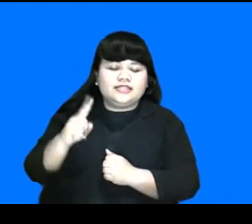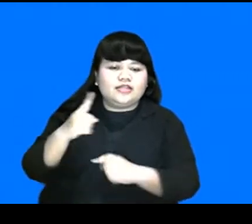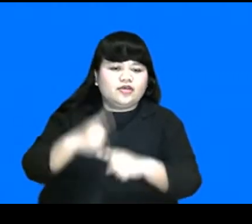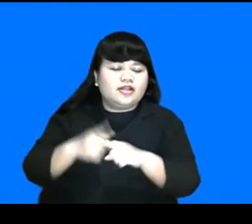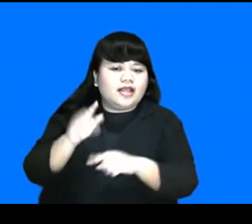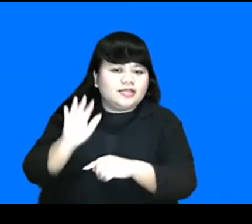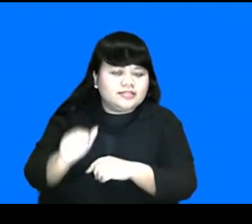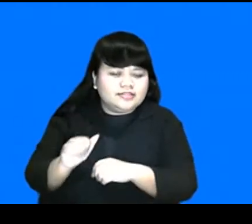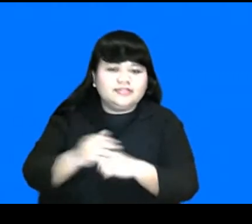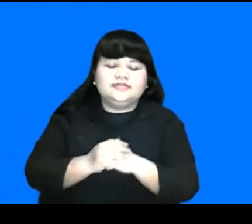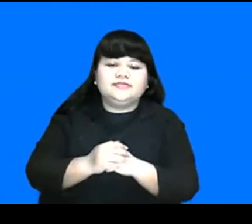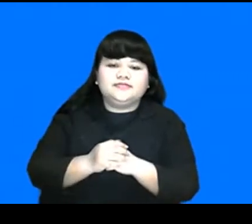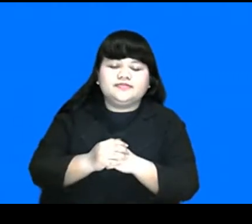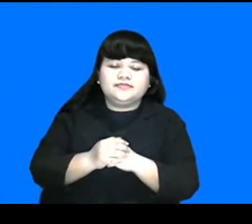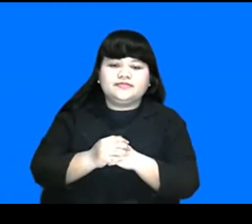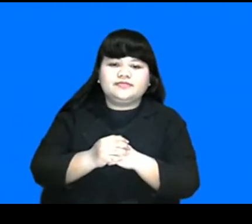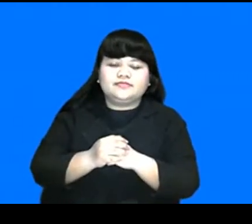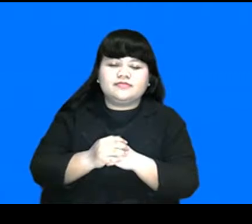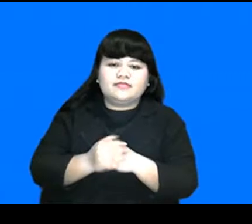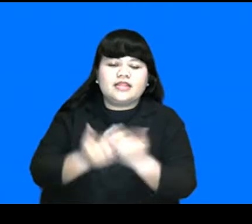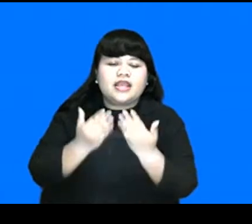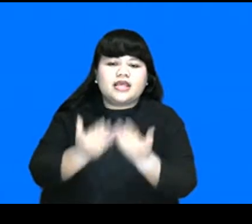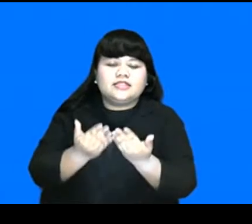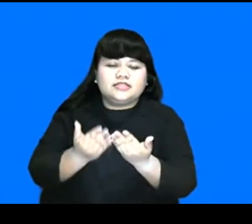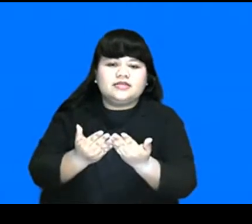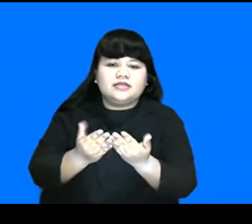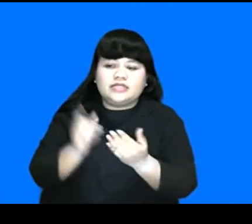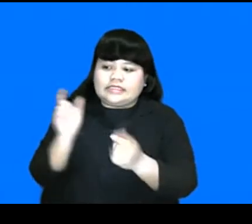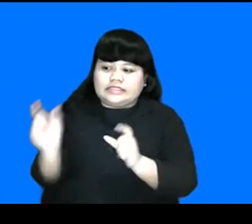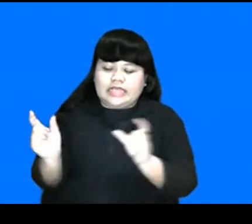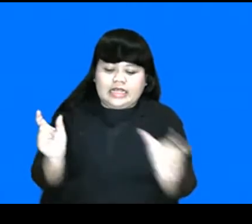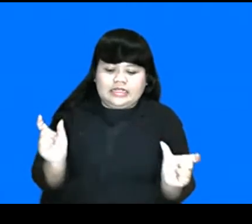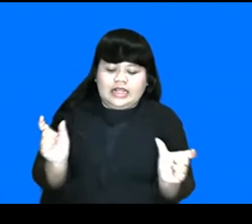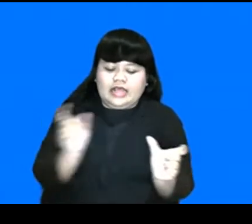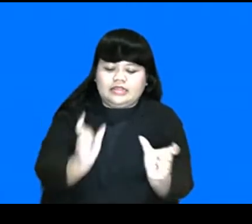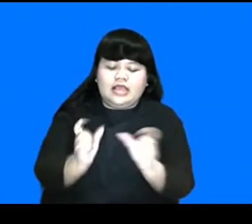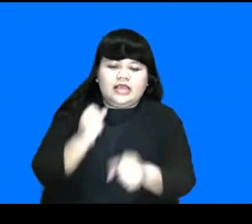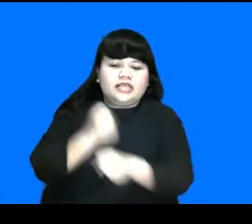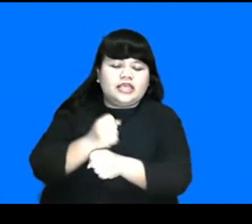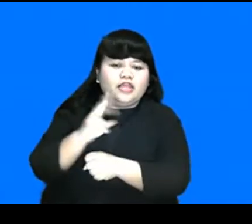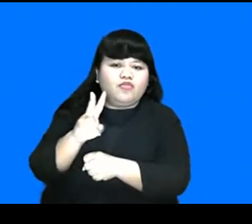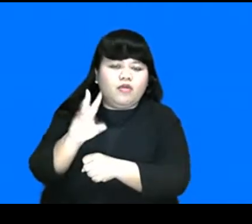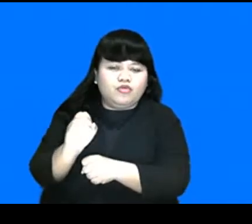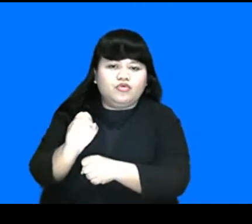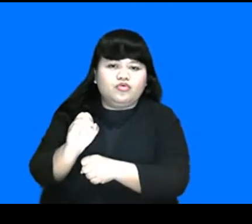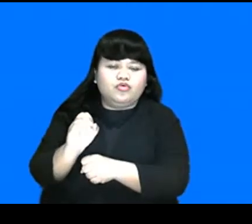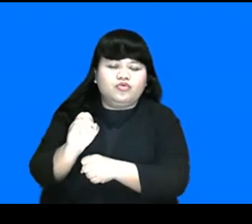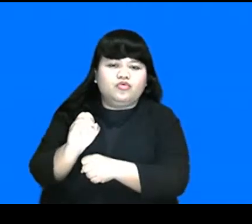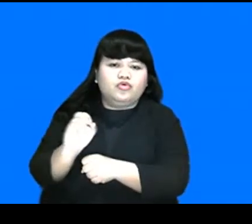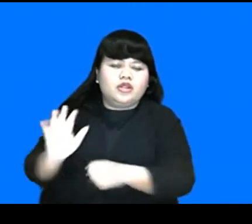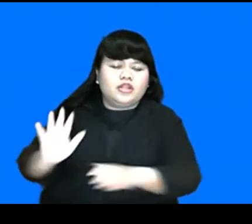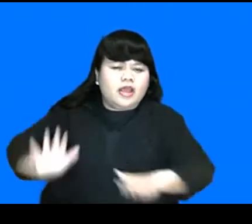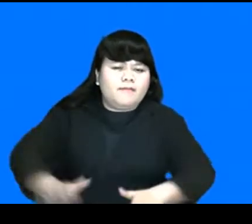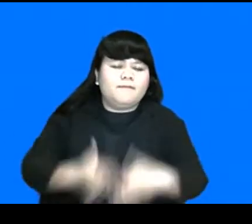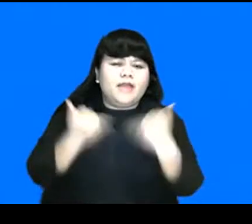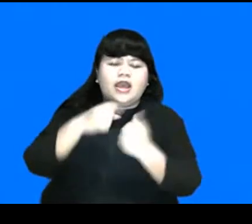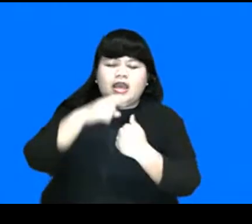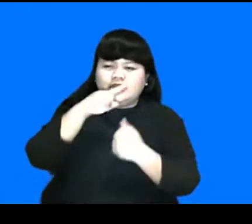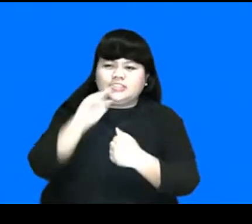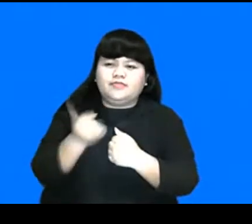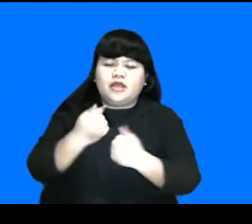slogan of G20, no? Recover together, recover stronger. We'll need a lot of